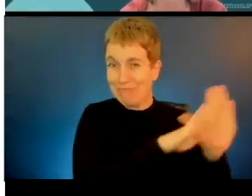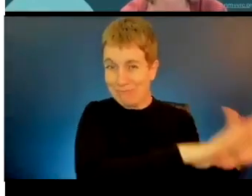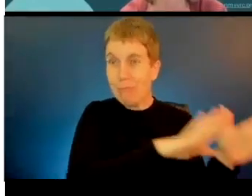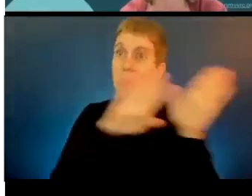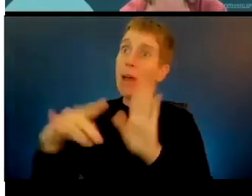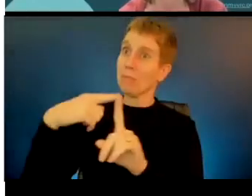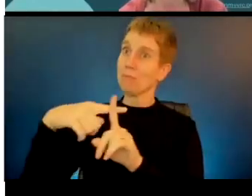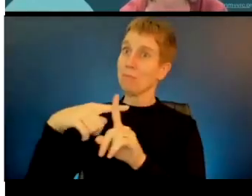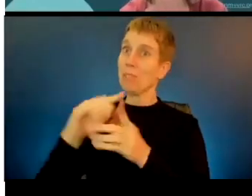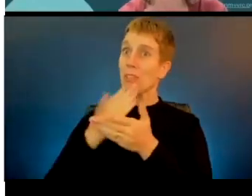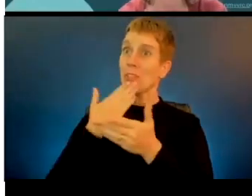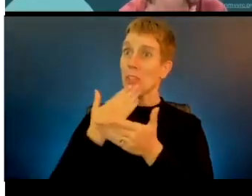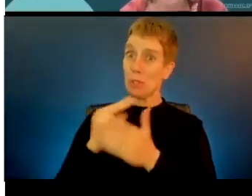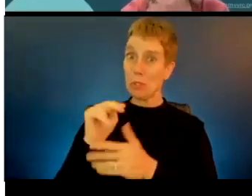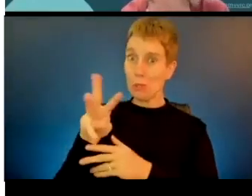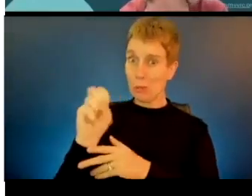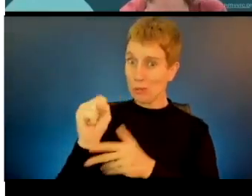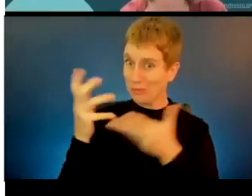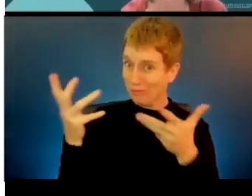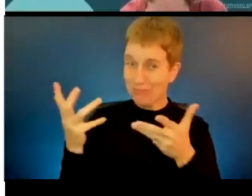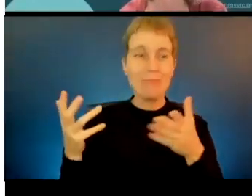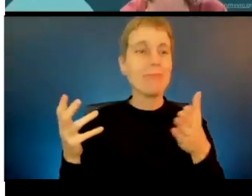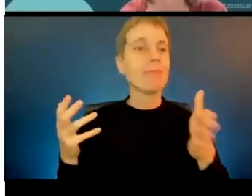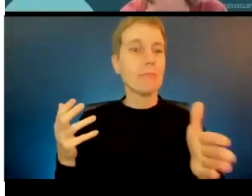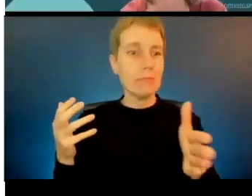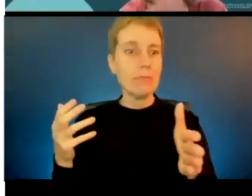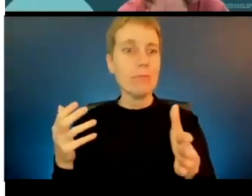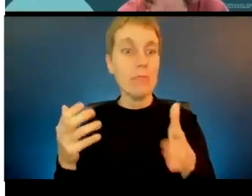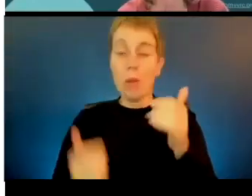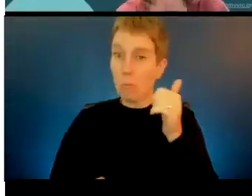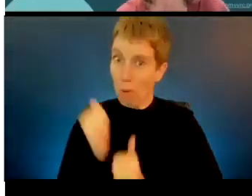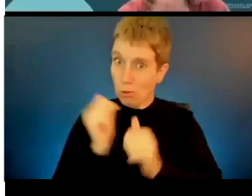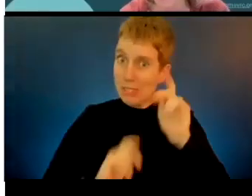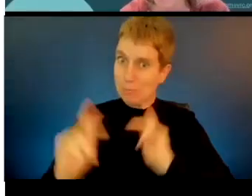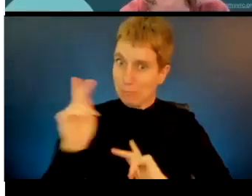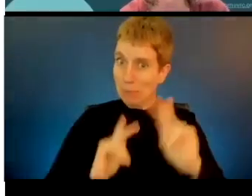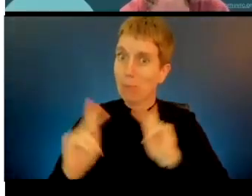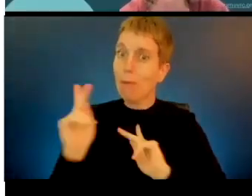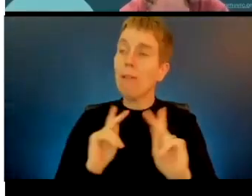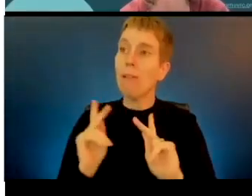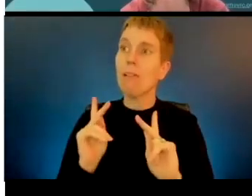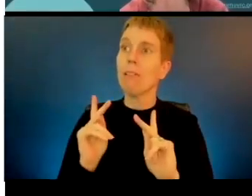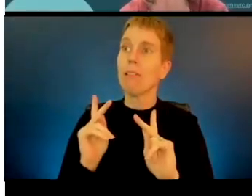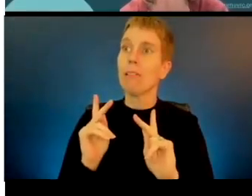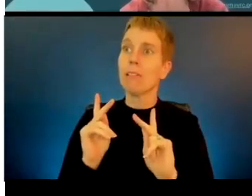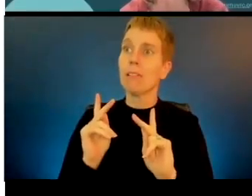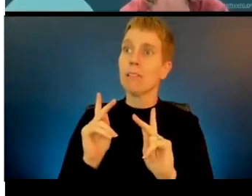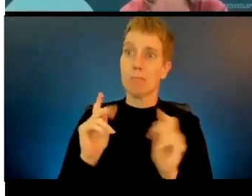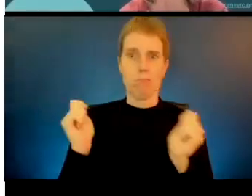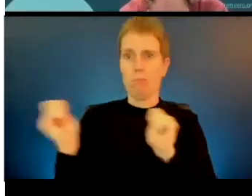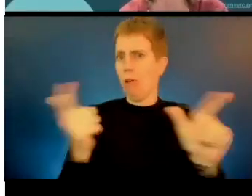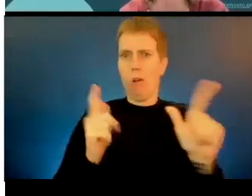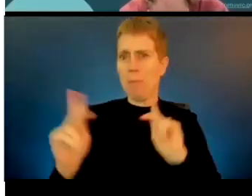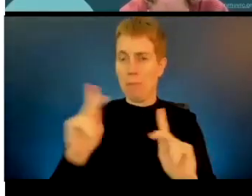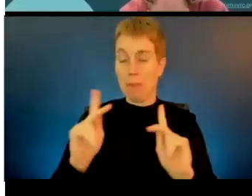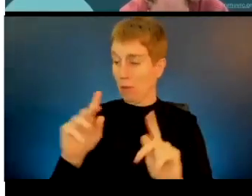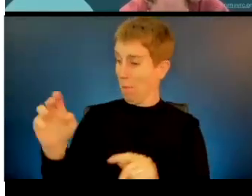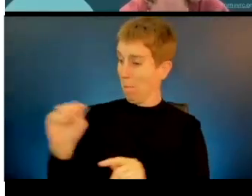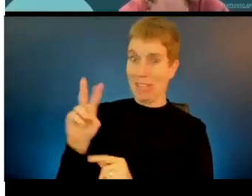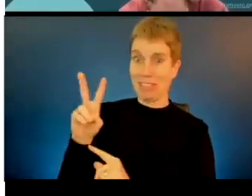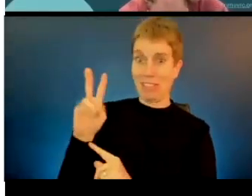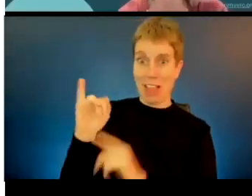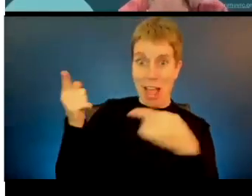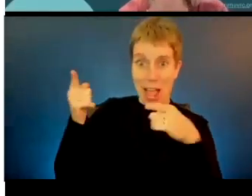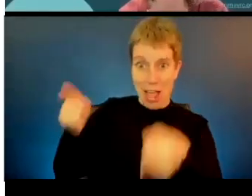most people, number one, nearly everyone will have an immediate response to something like a mass violence incident, and that